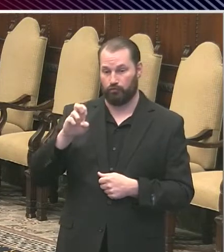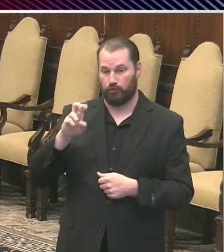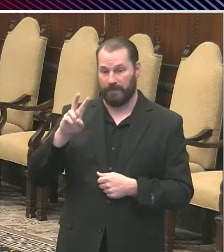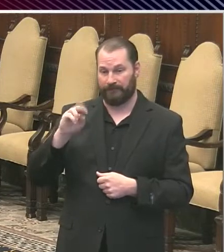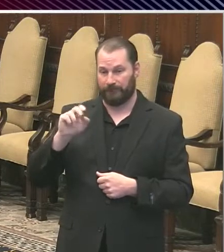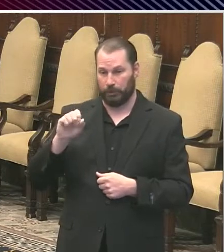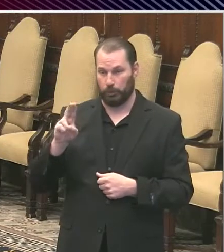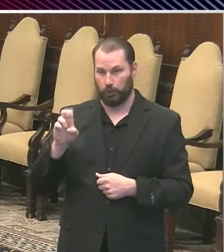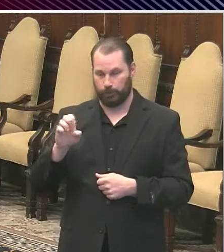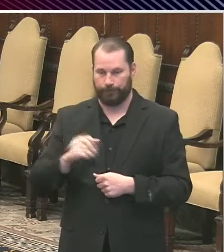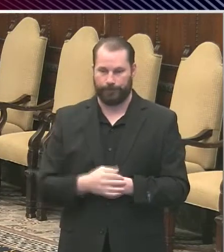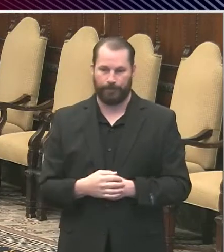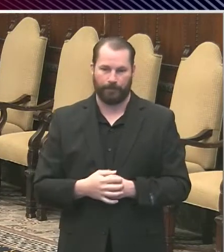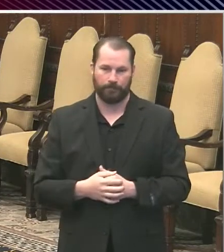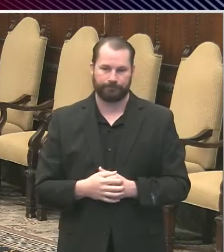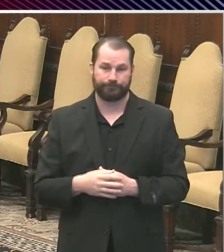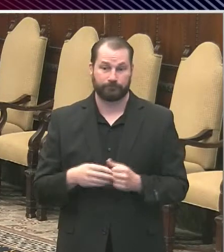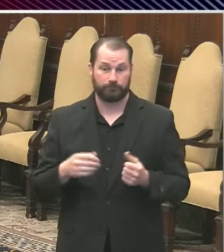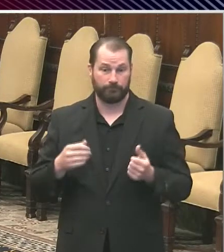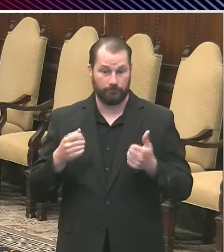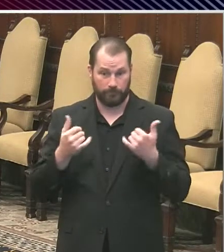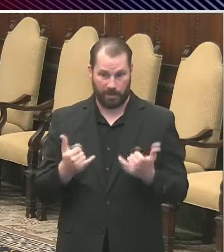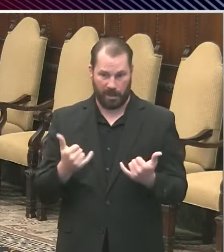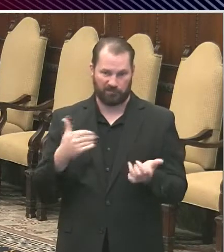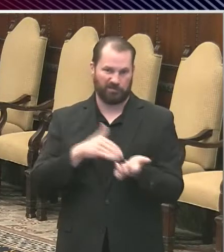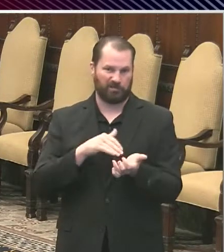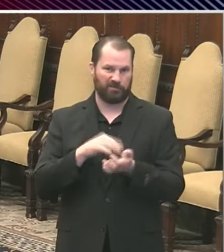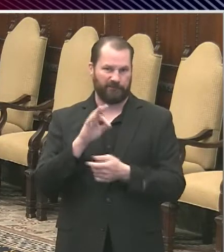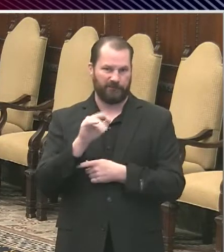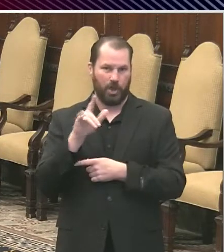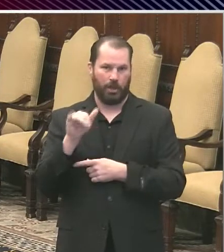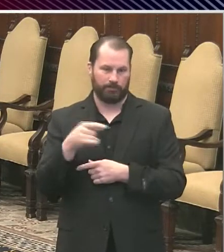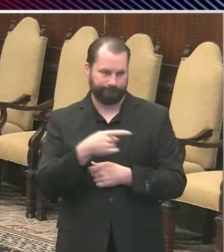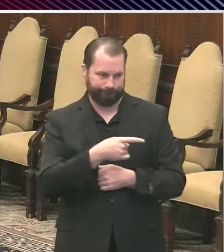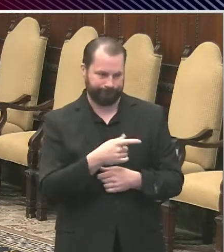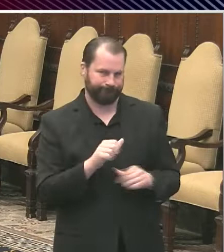phila.gov/revenue. Now I ask Dr. Farley to come in with his daily update.